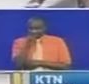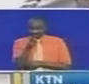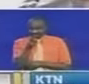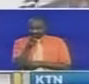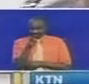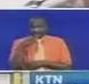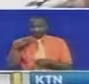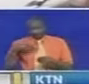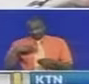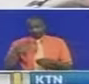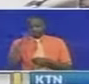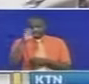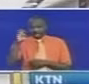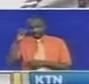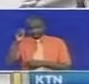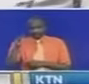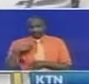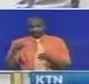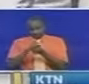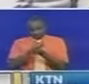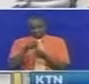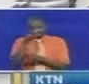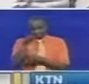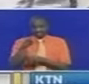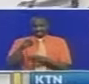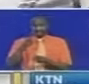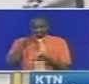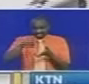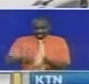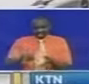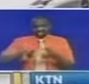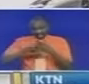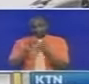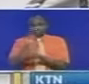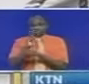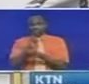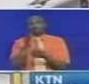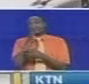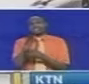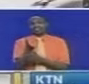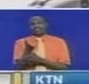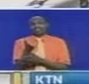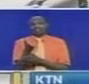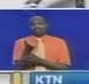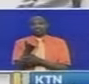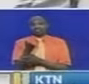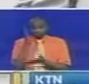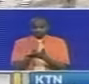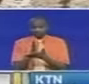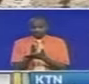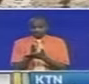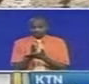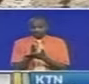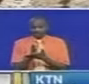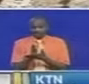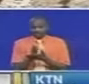wa NEMA waje wasafishe kisima kianze kutumika kwa wananchi. Sindio?